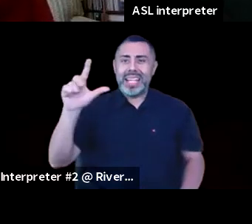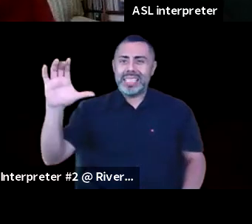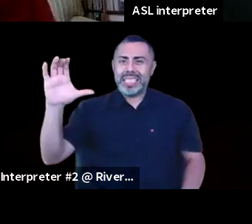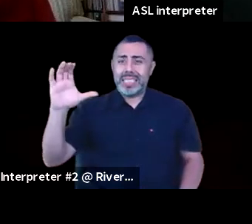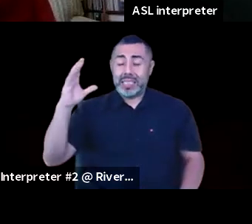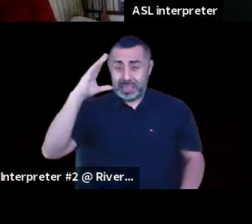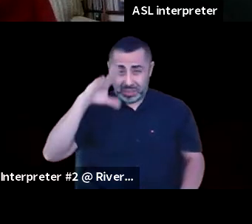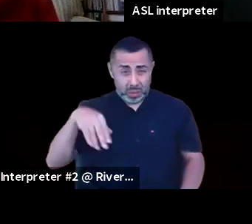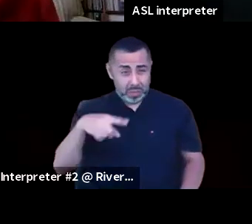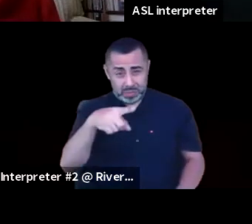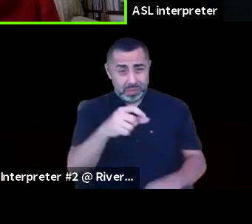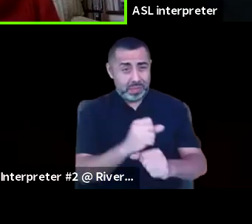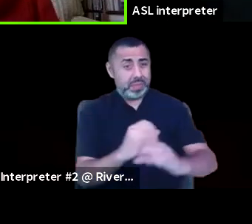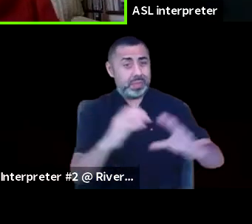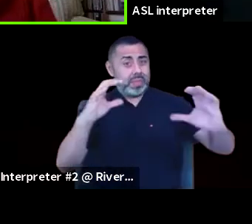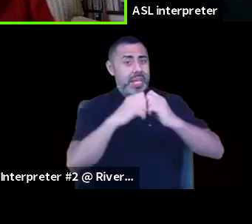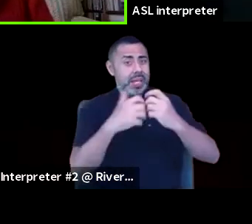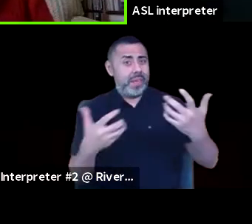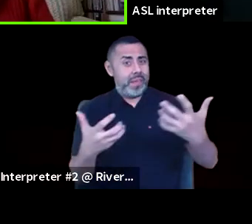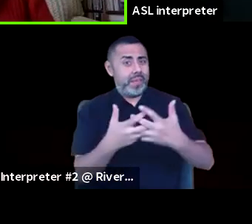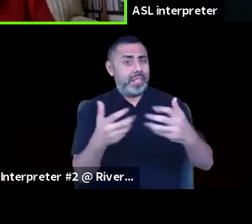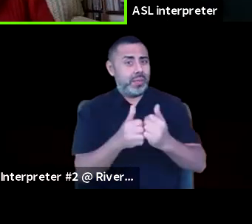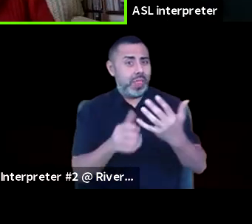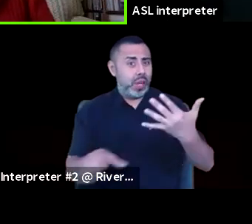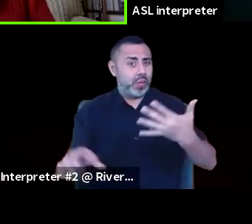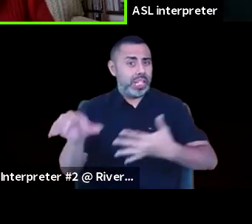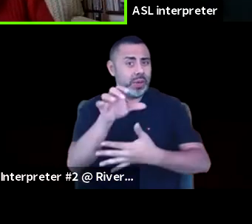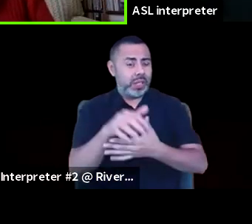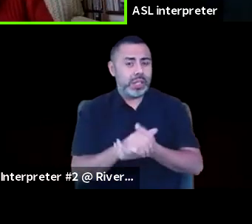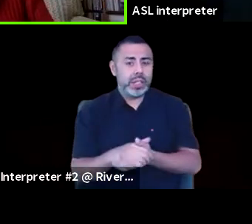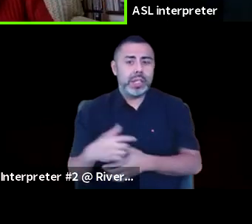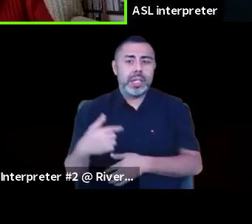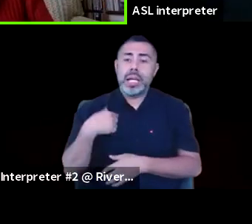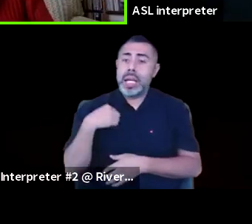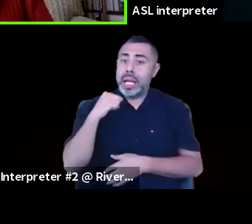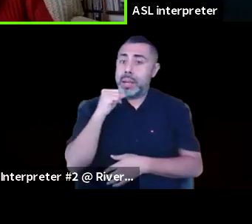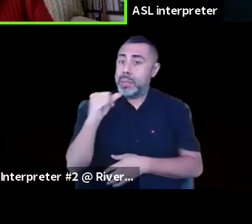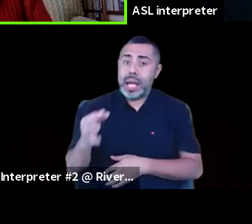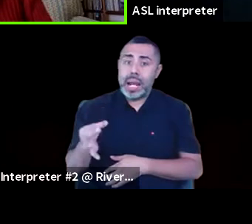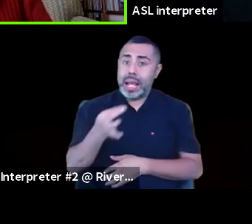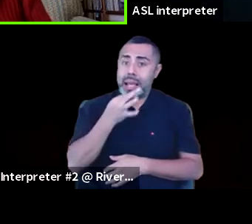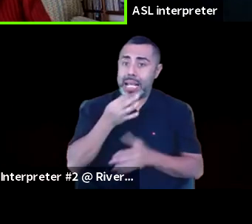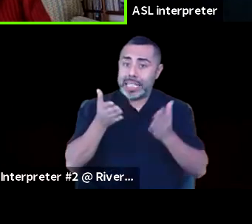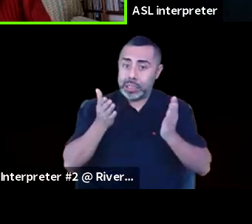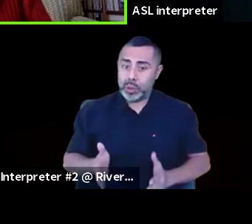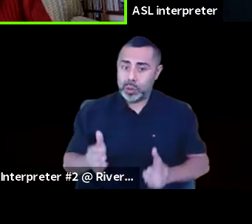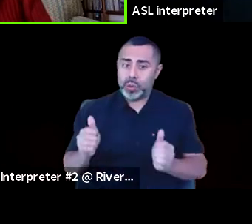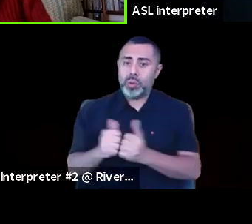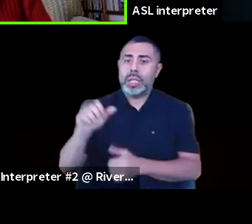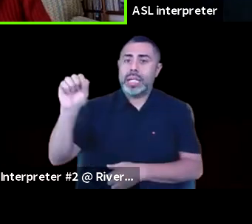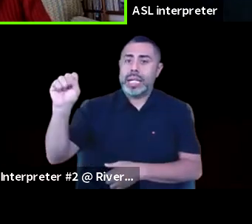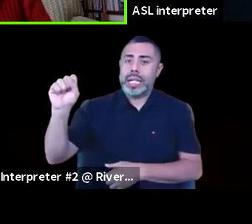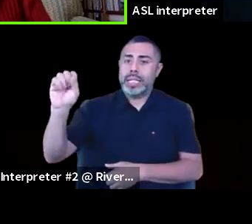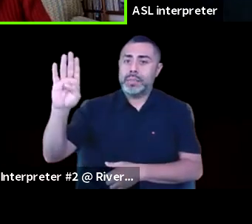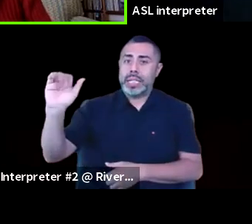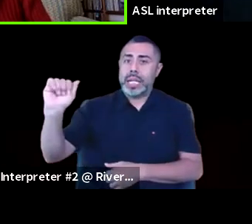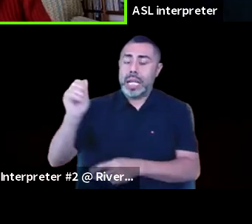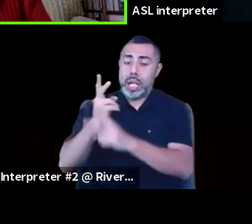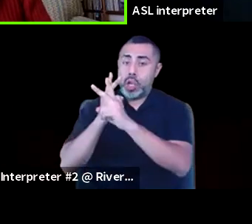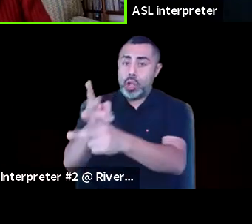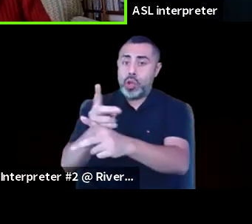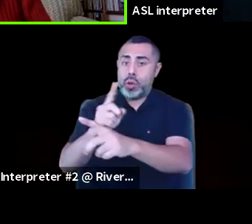criteria? I'm not an expert on these SBA loans, but my understanding is that they are